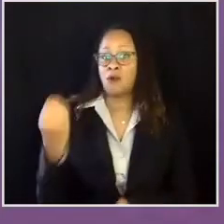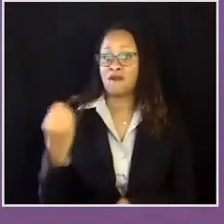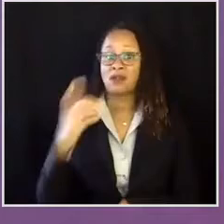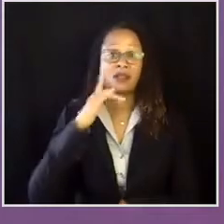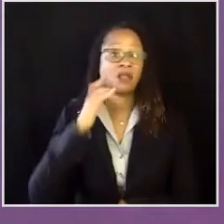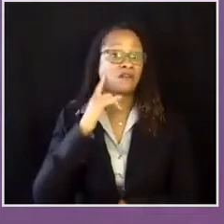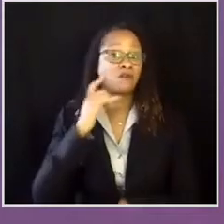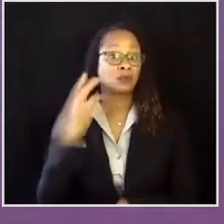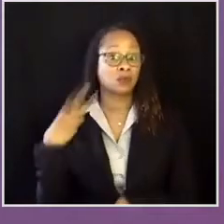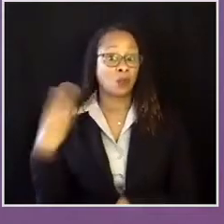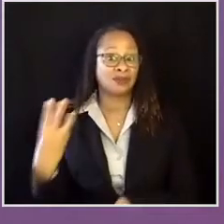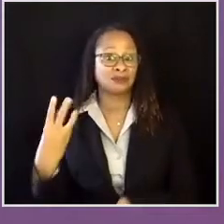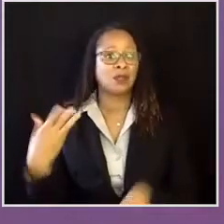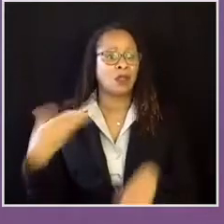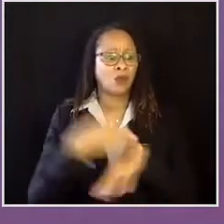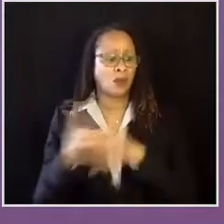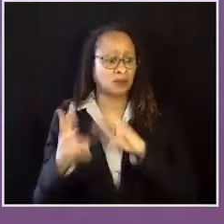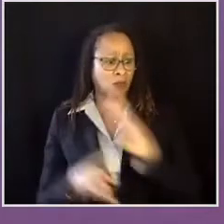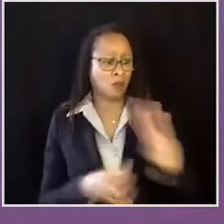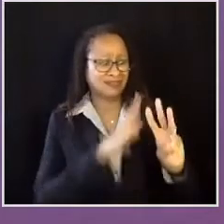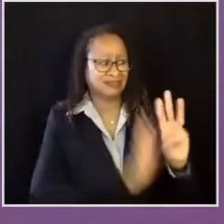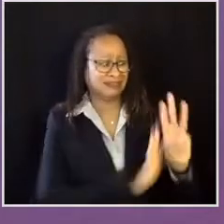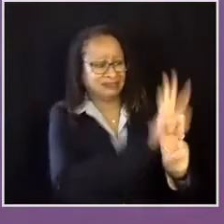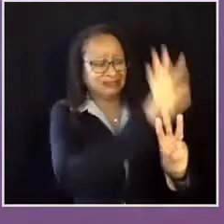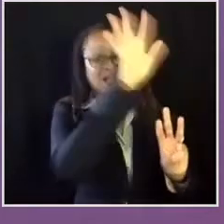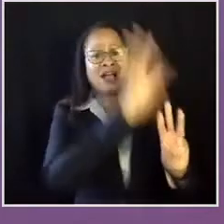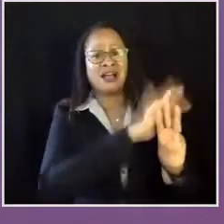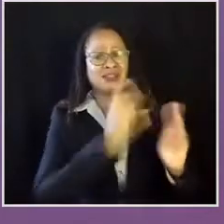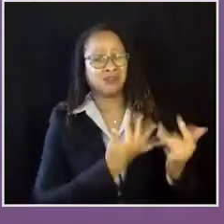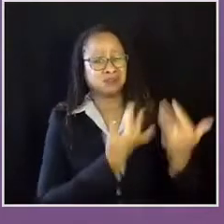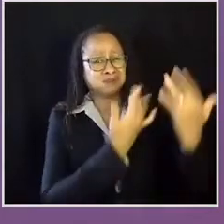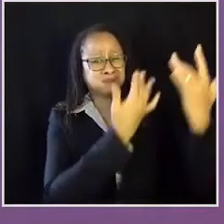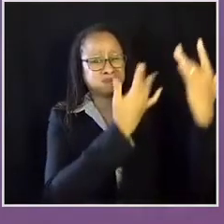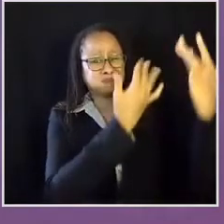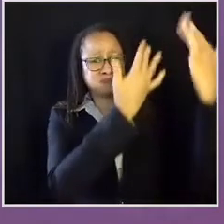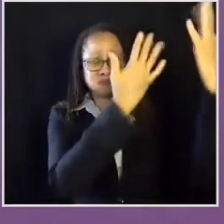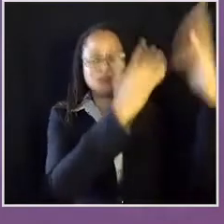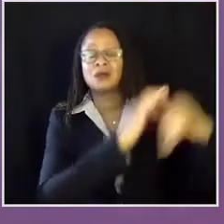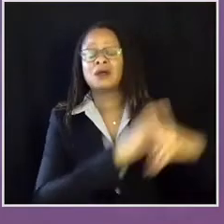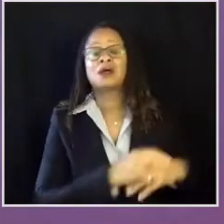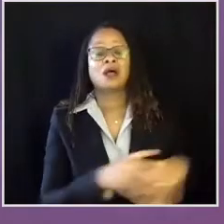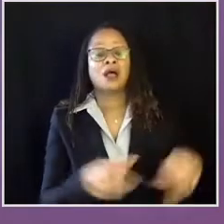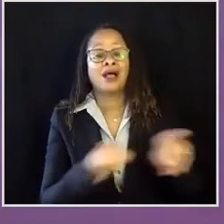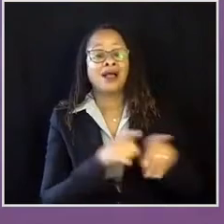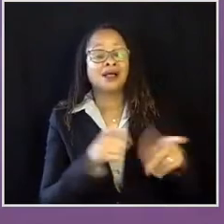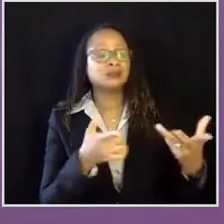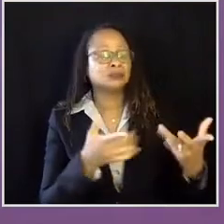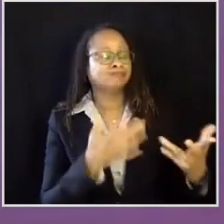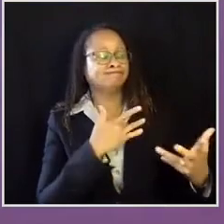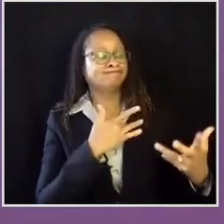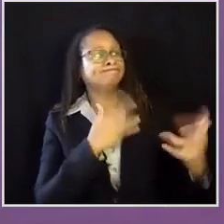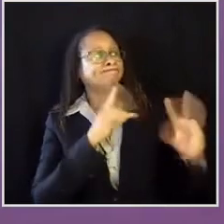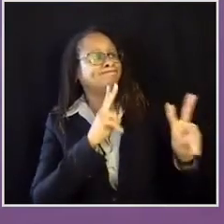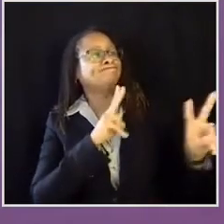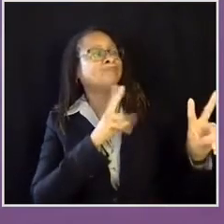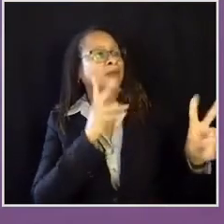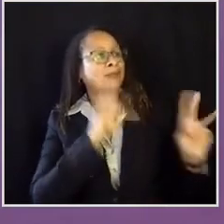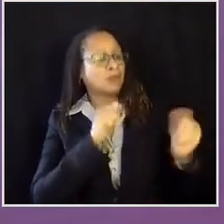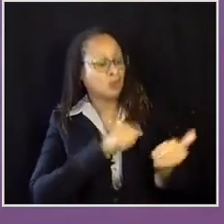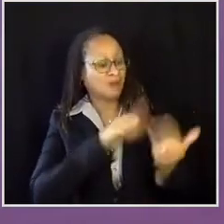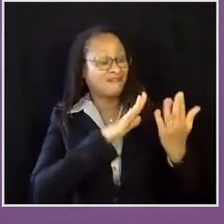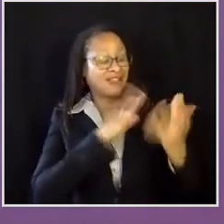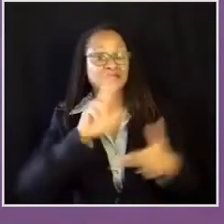these devastating wildfires rage on, just as we hold them in our hearts, those who have faced the